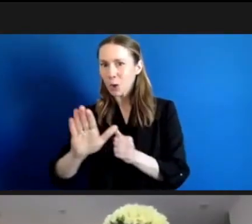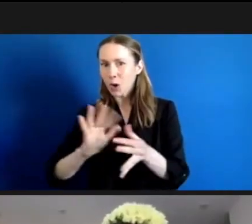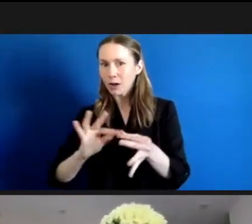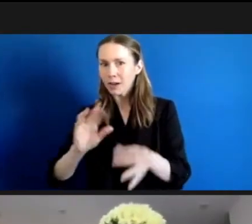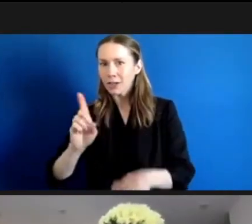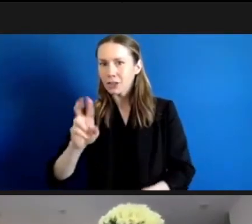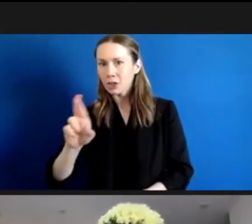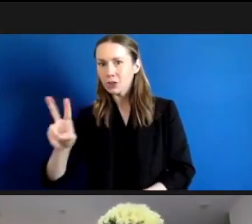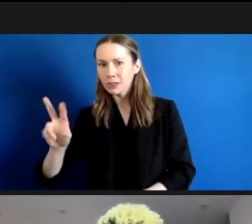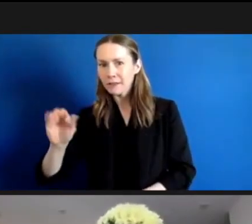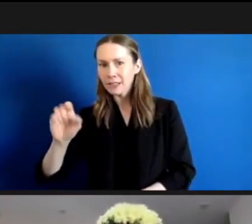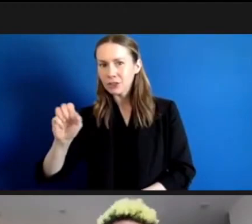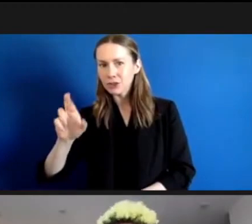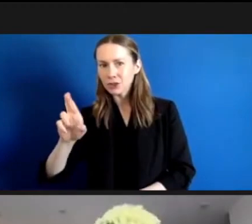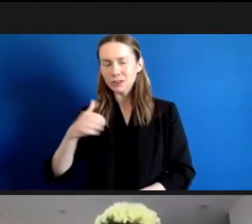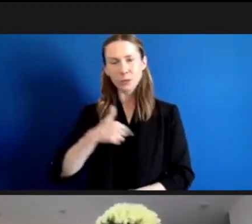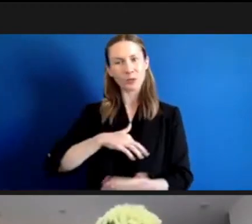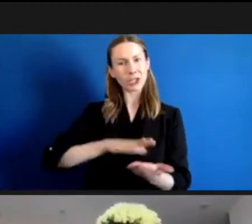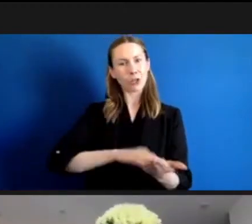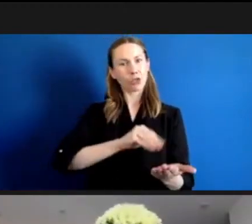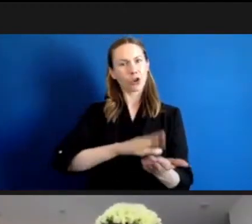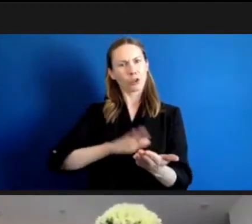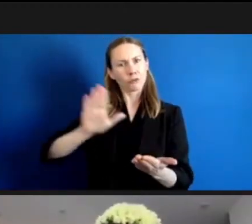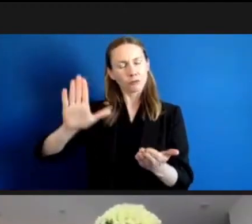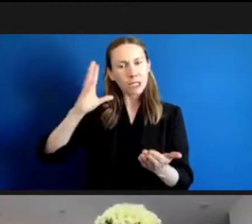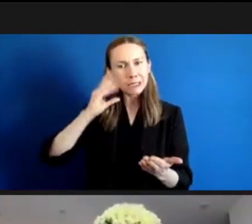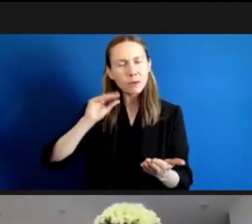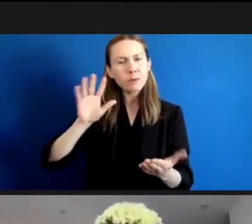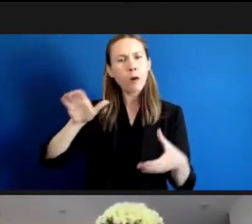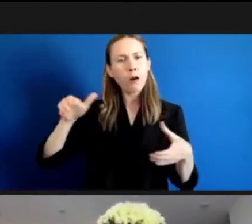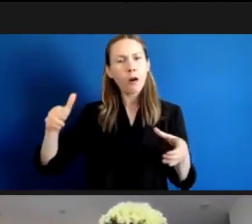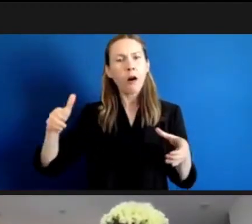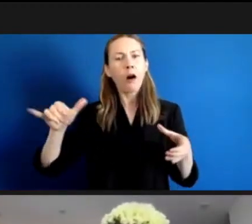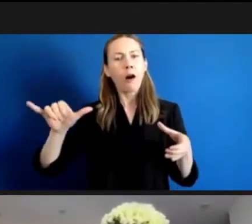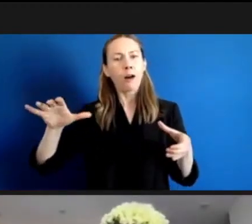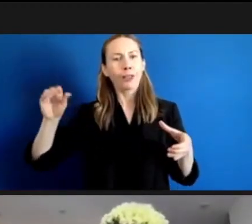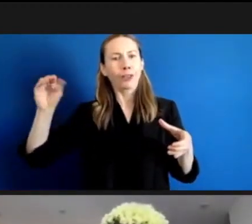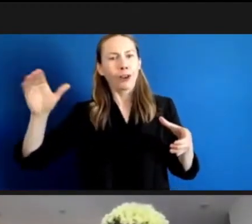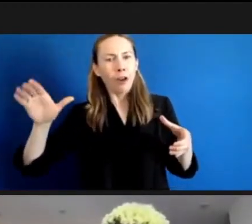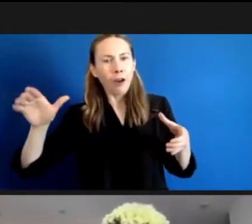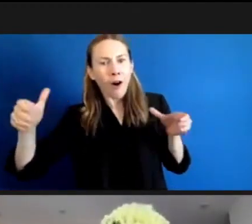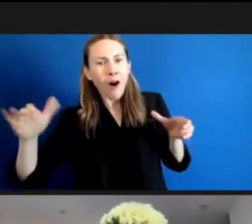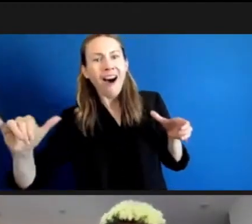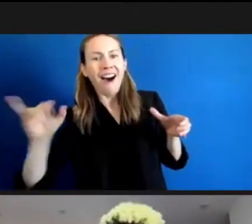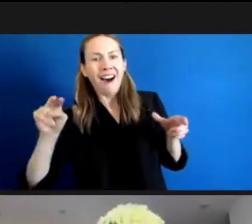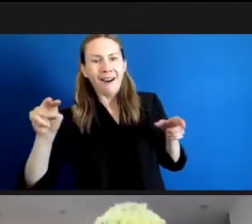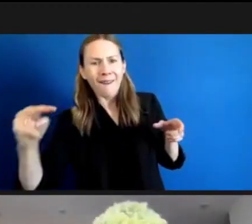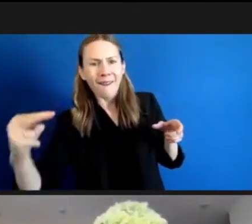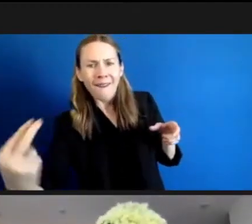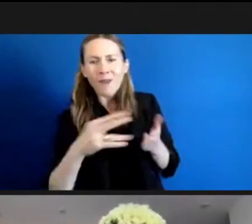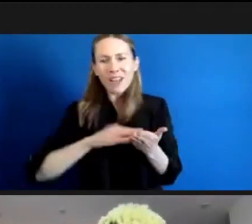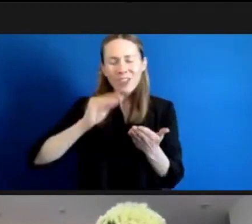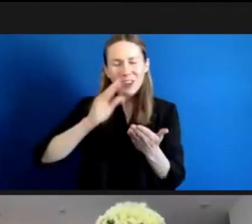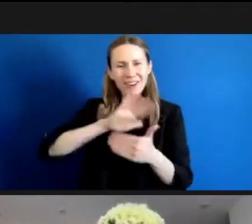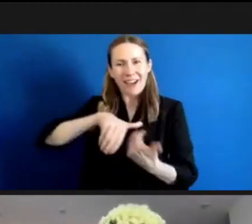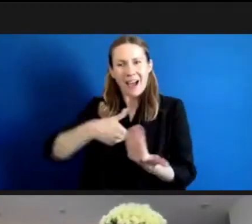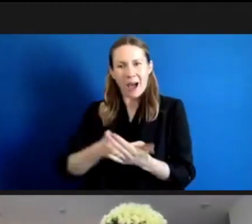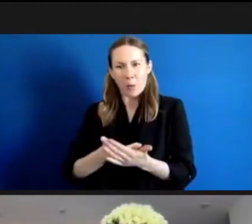learning from all these different experiences, and with all the intersectionalities that each of us brings.